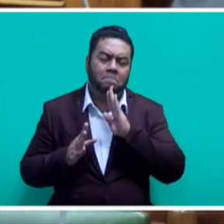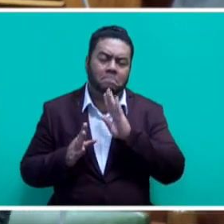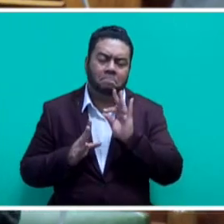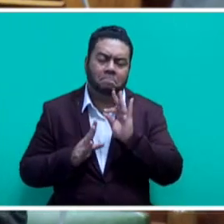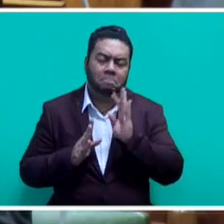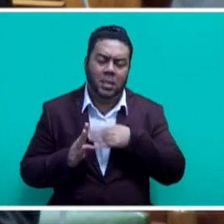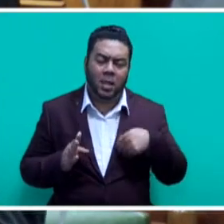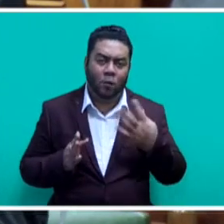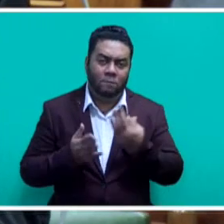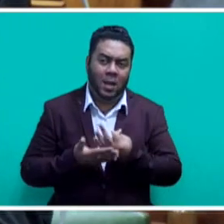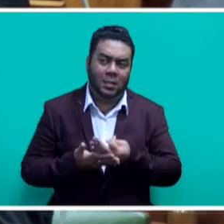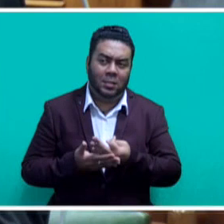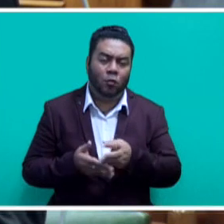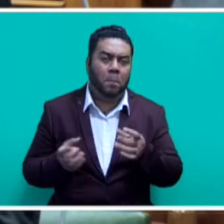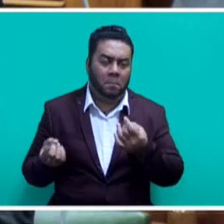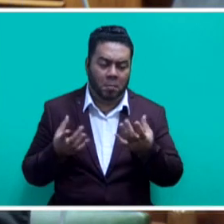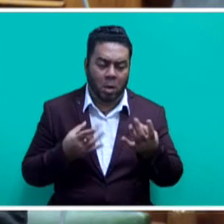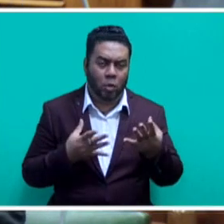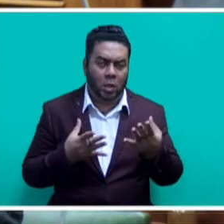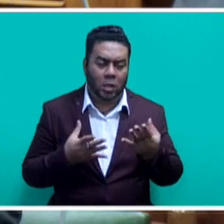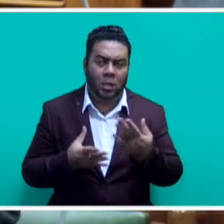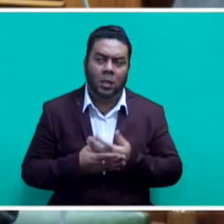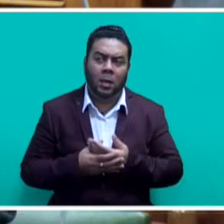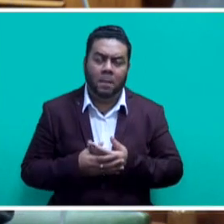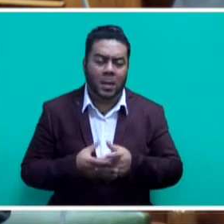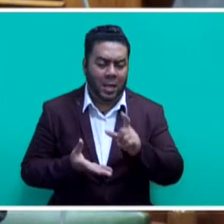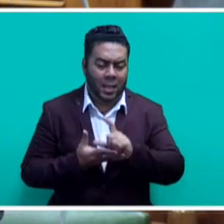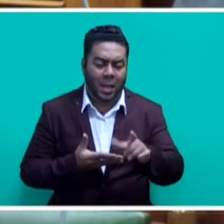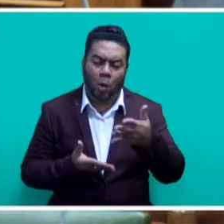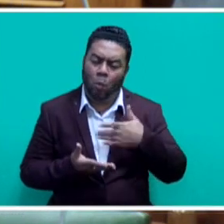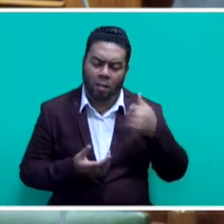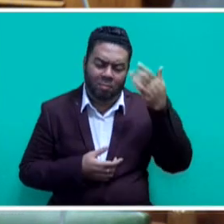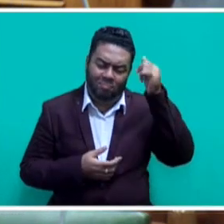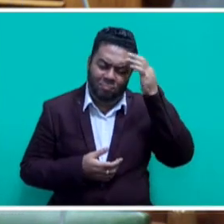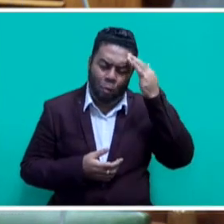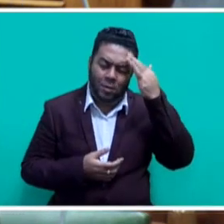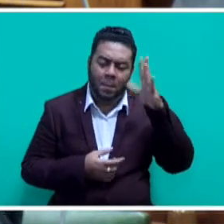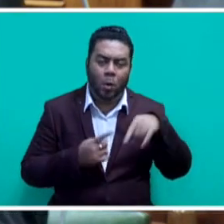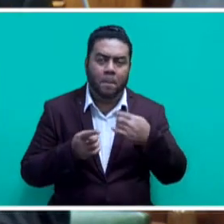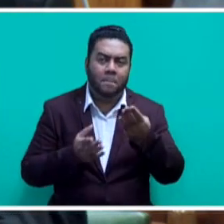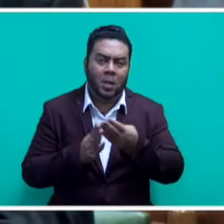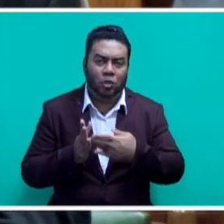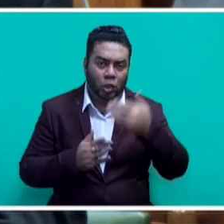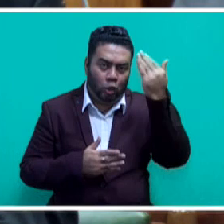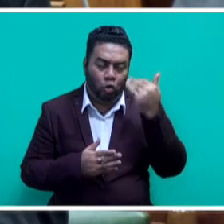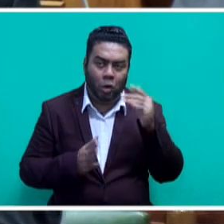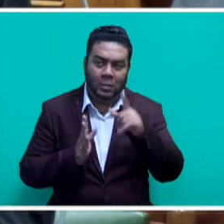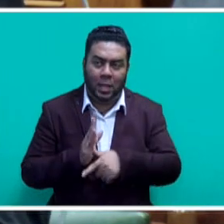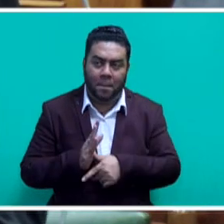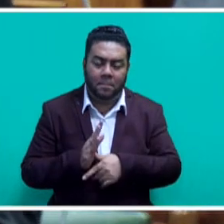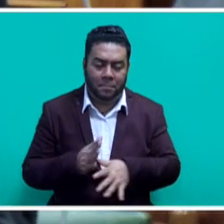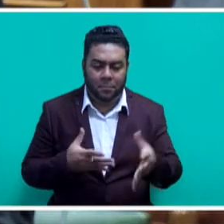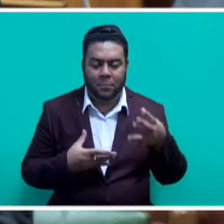Biman Prasad, for preparing a sophisticated but a clear and well thought out budget within a short time since assuming